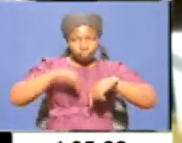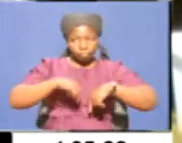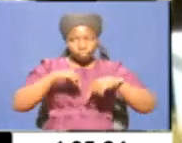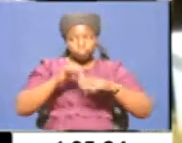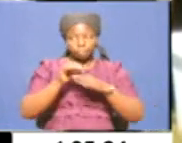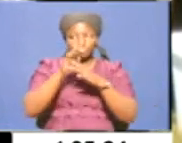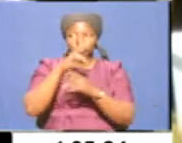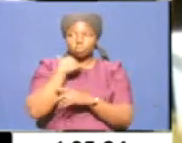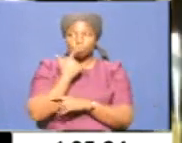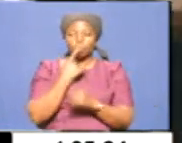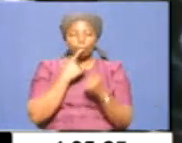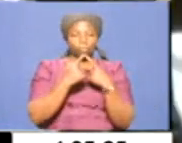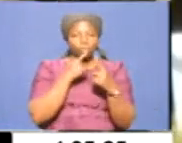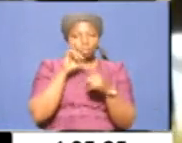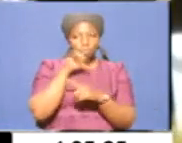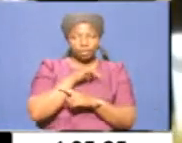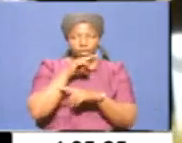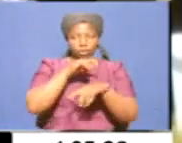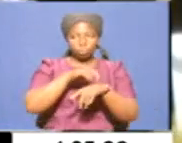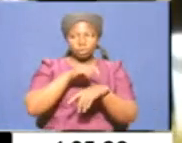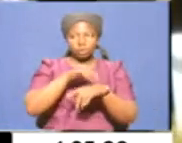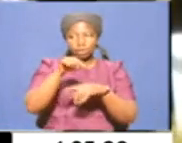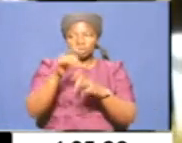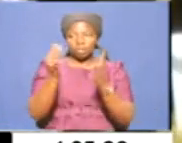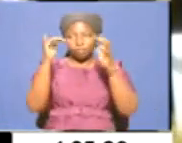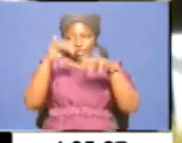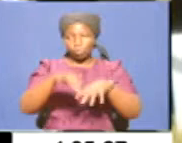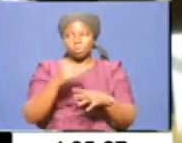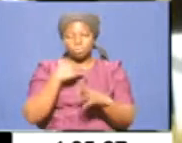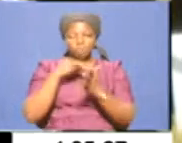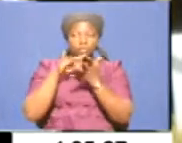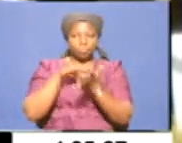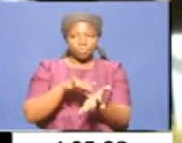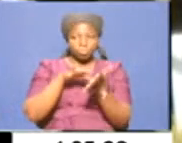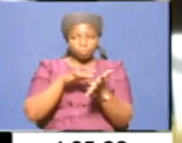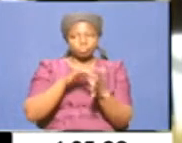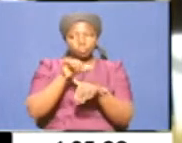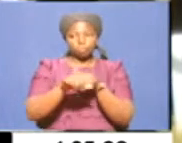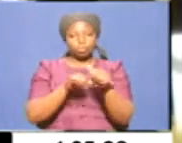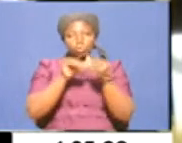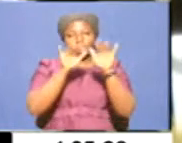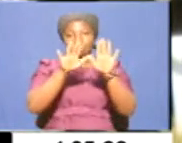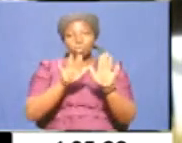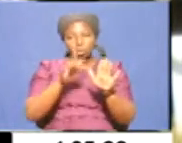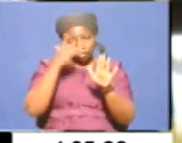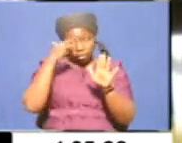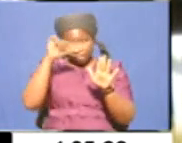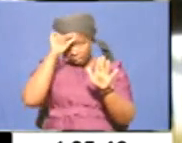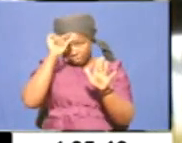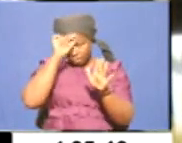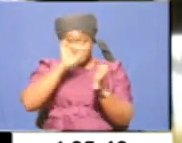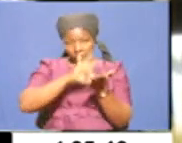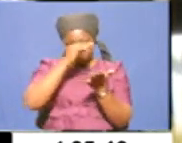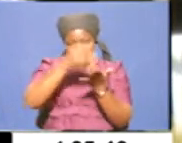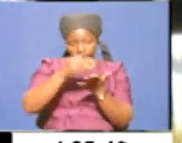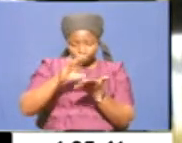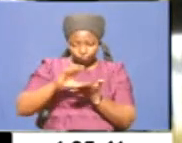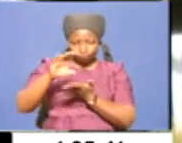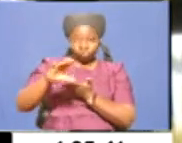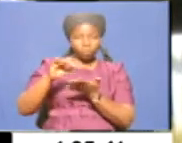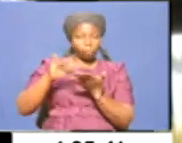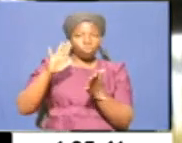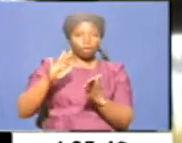actually spoke in this forum have actually insisted on the need for the government to actually allocate more resources